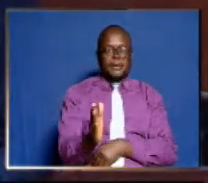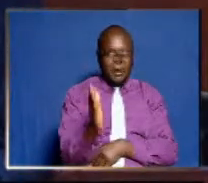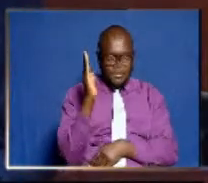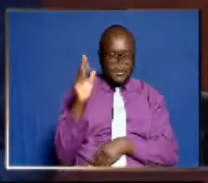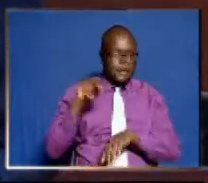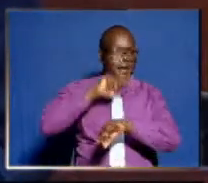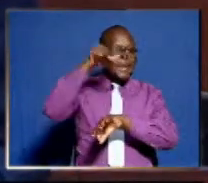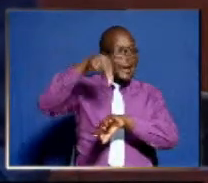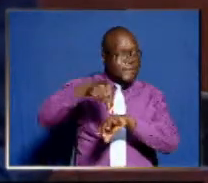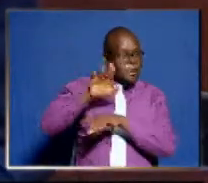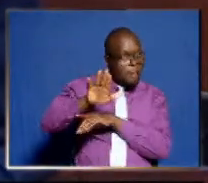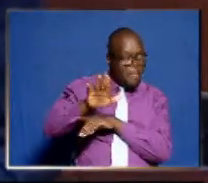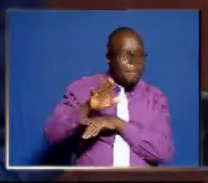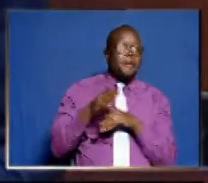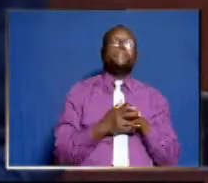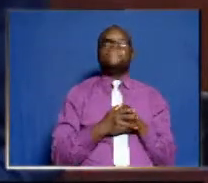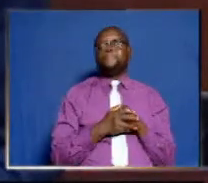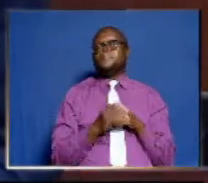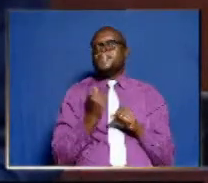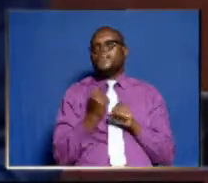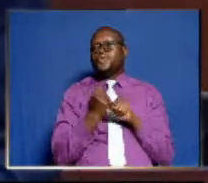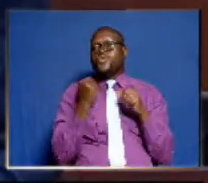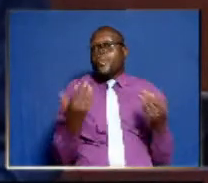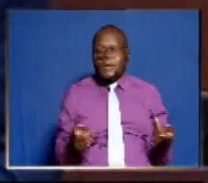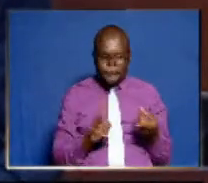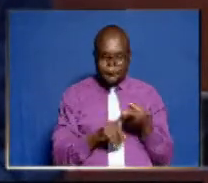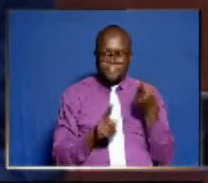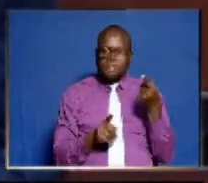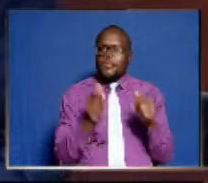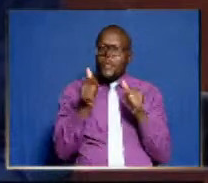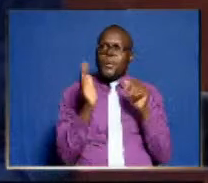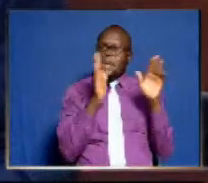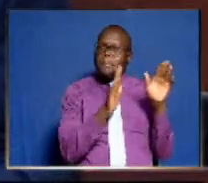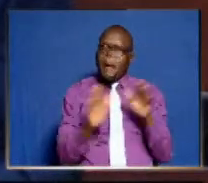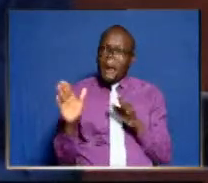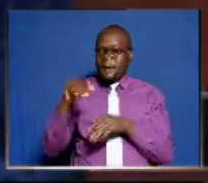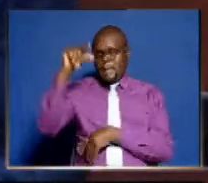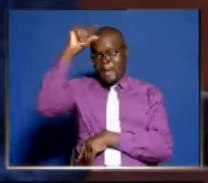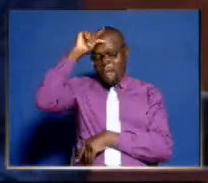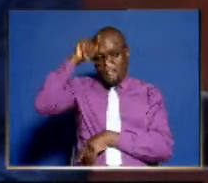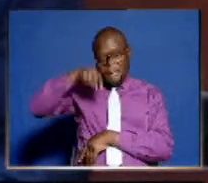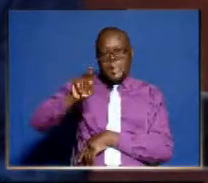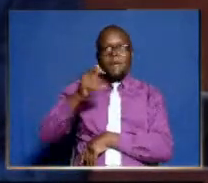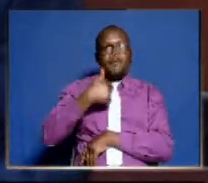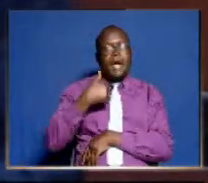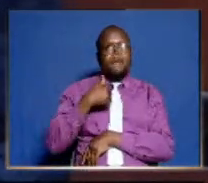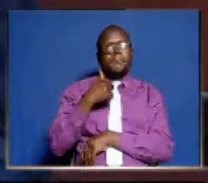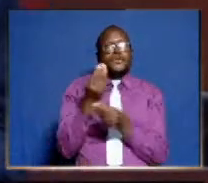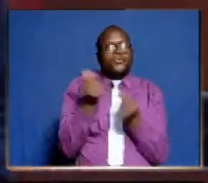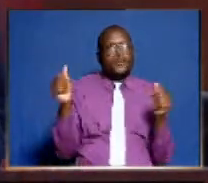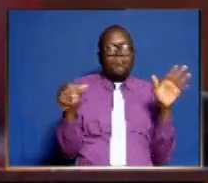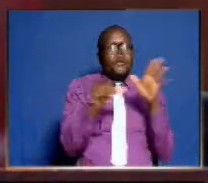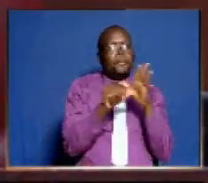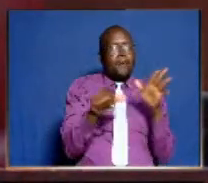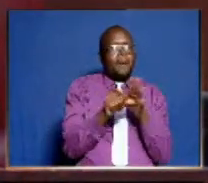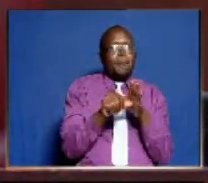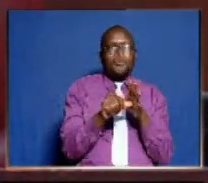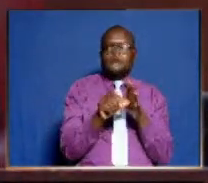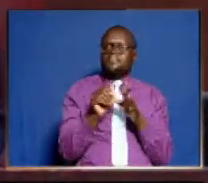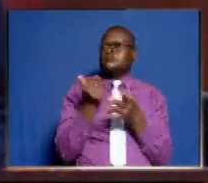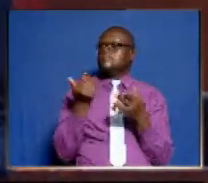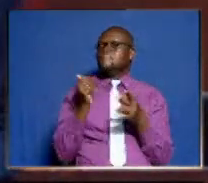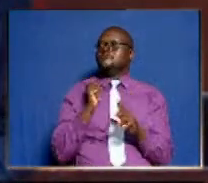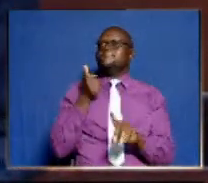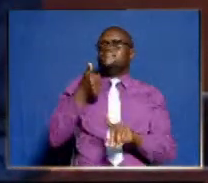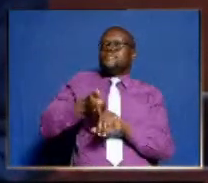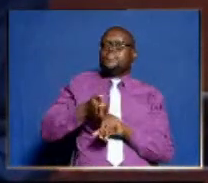National Security on the following. 1, what measures the government is taking to address the resurgence of race conflict